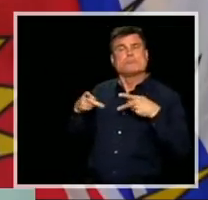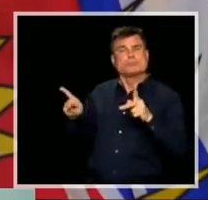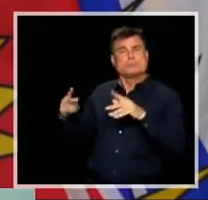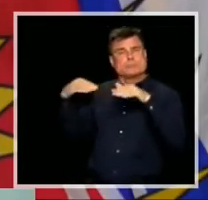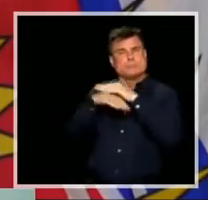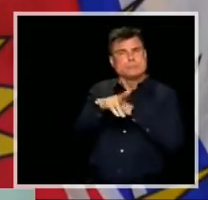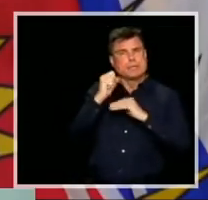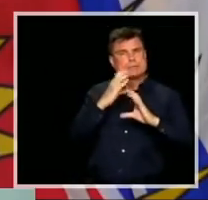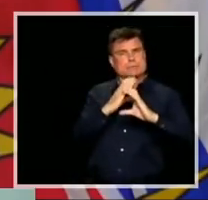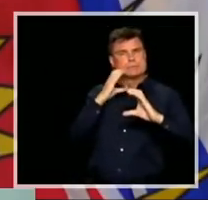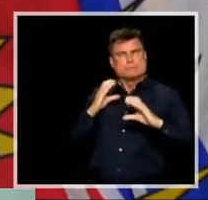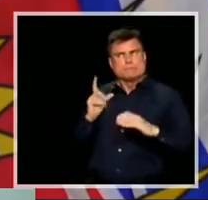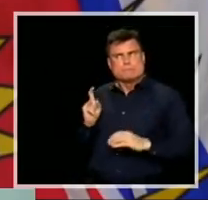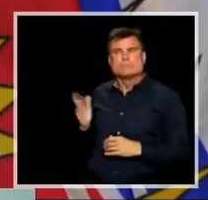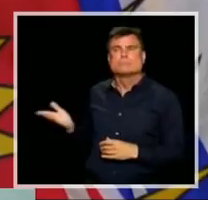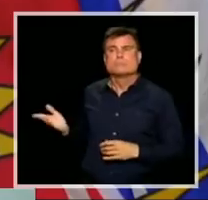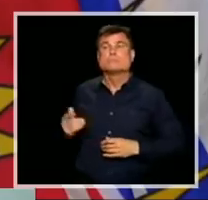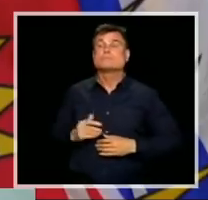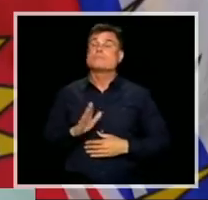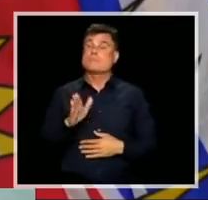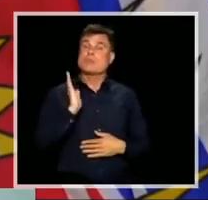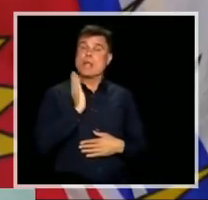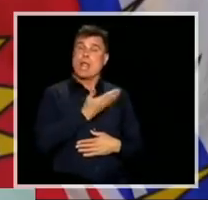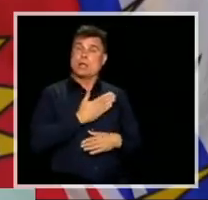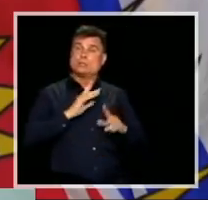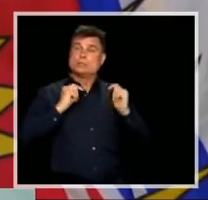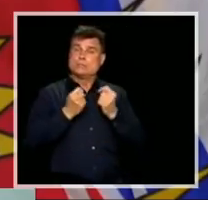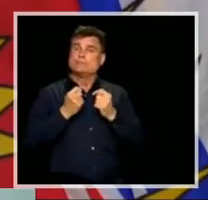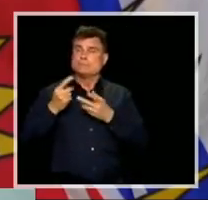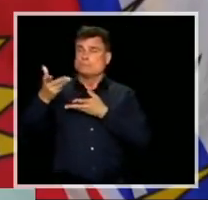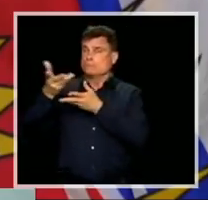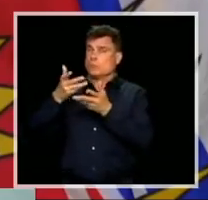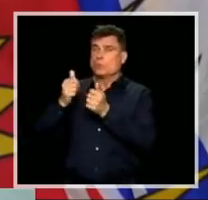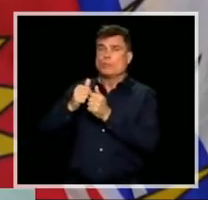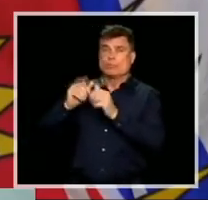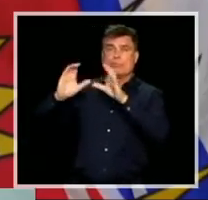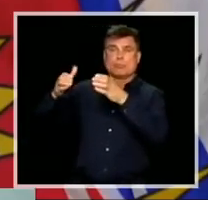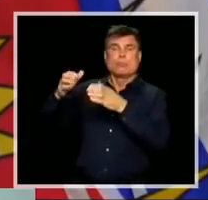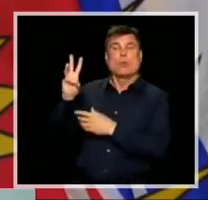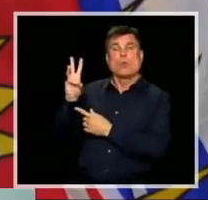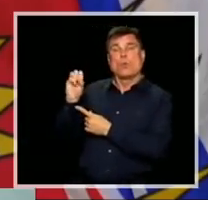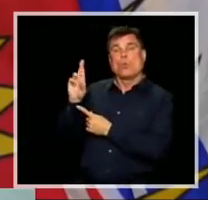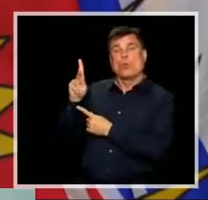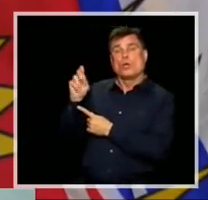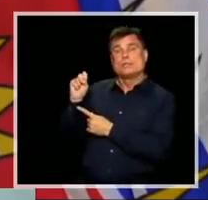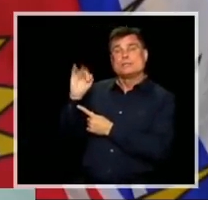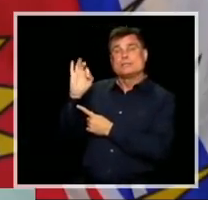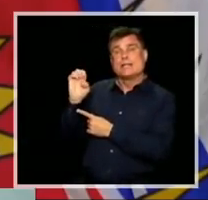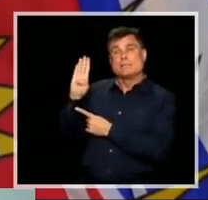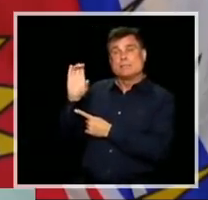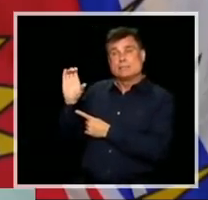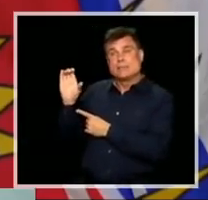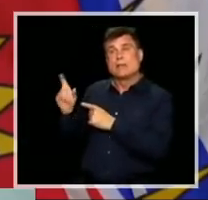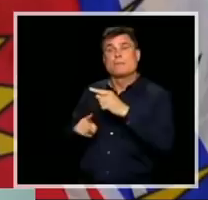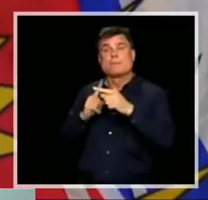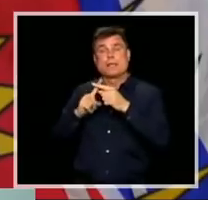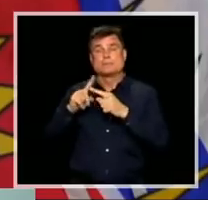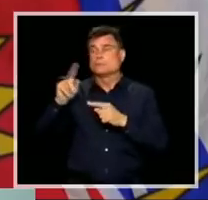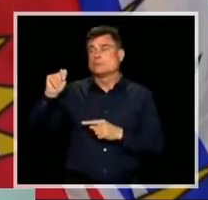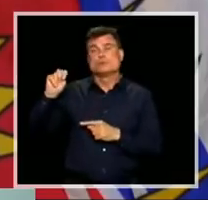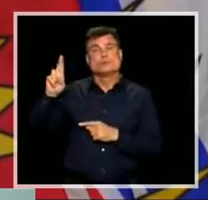of buses, for example, so that people do have the ability to maintain that safe physical